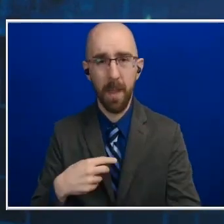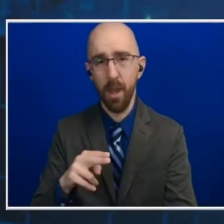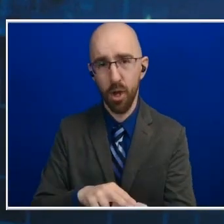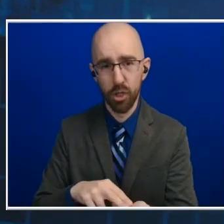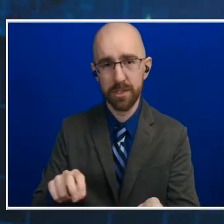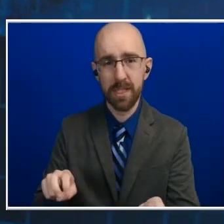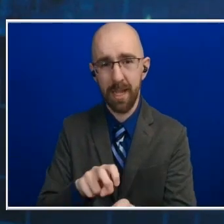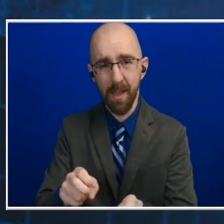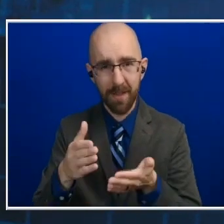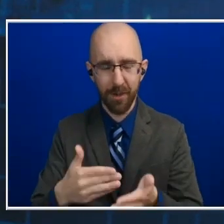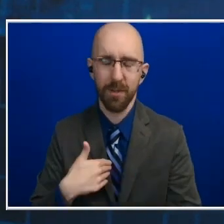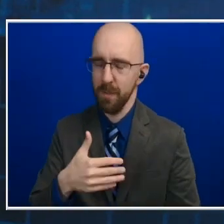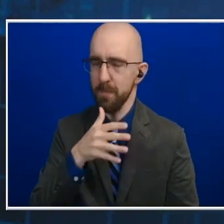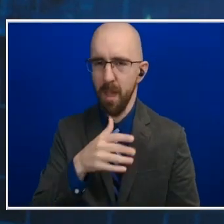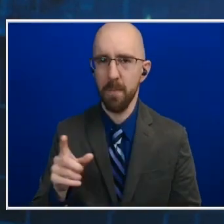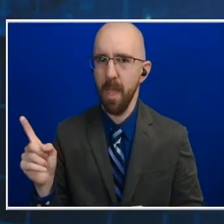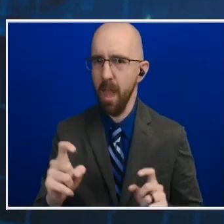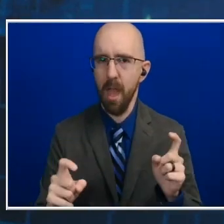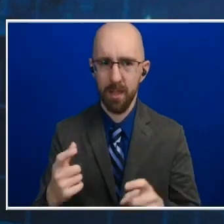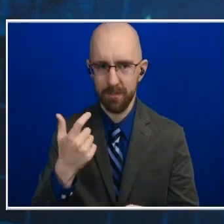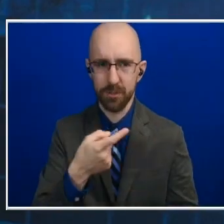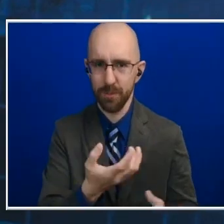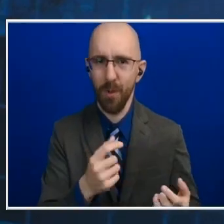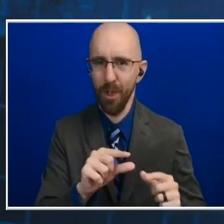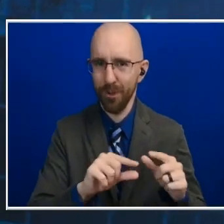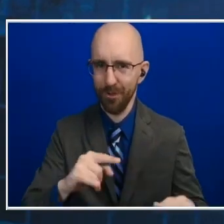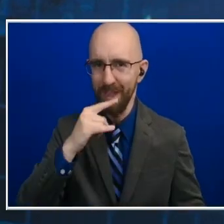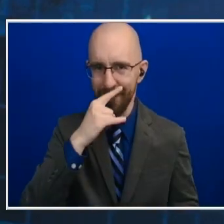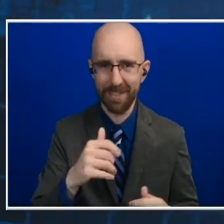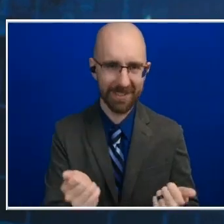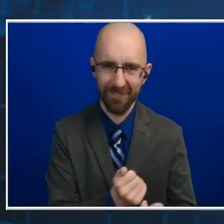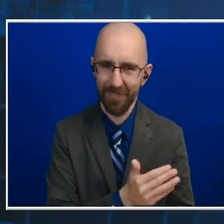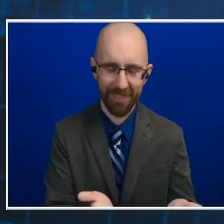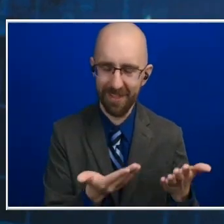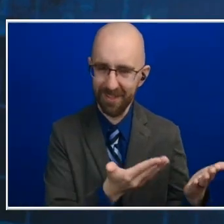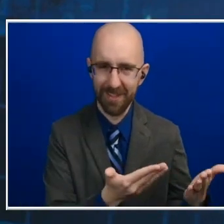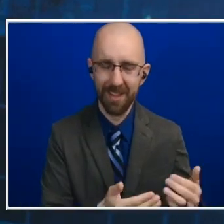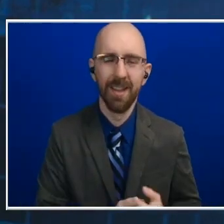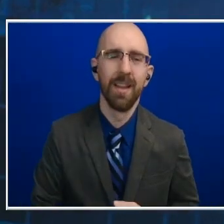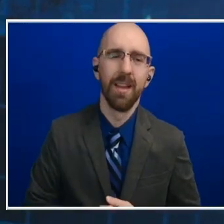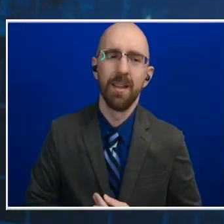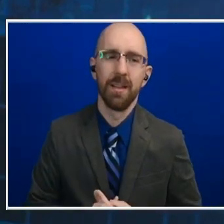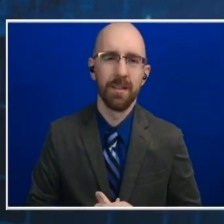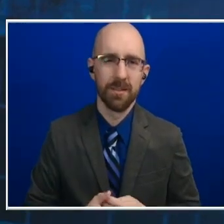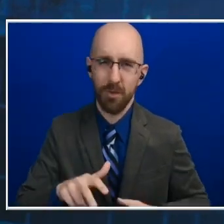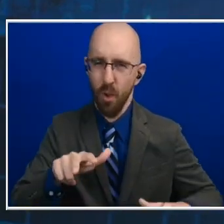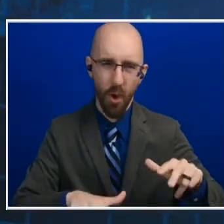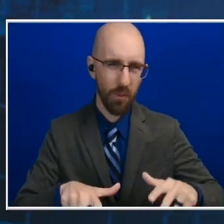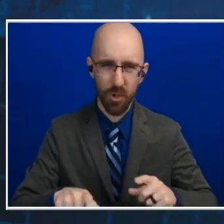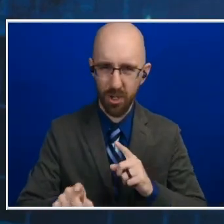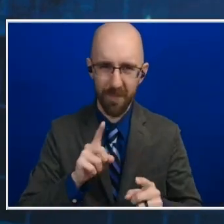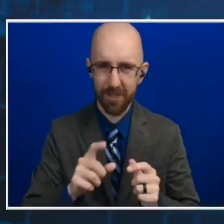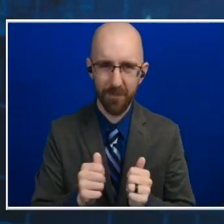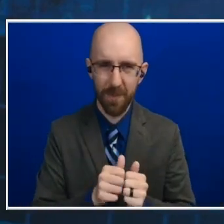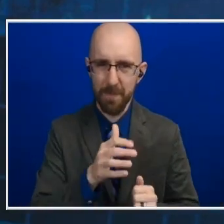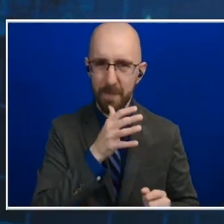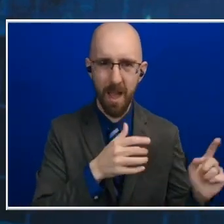mom asking the question because she wanted grandkids and everything. Awkward conversation to have your mom have, but